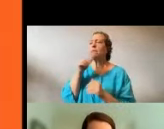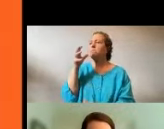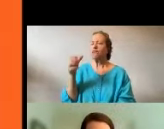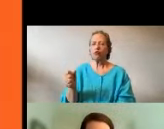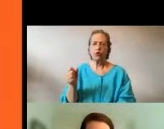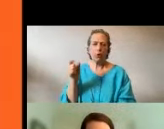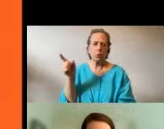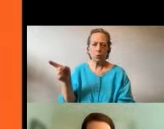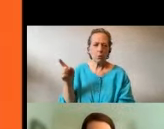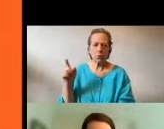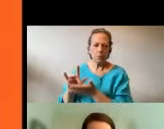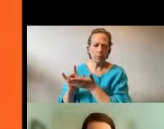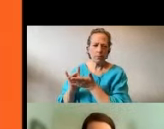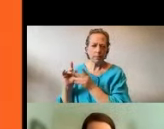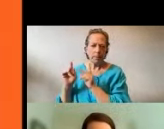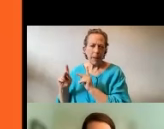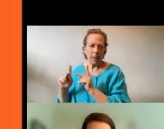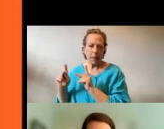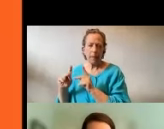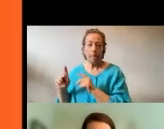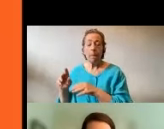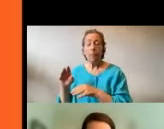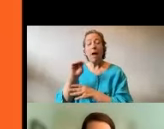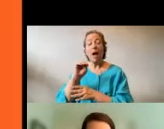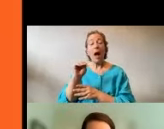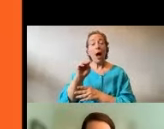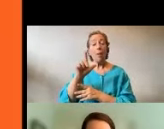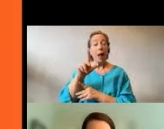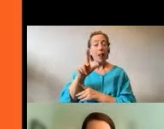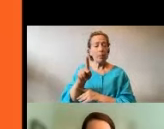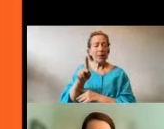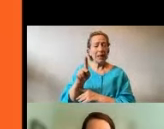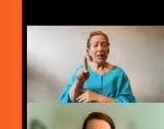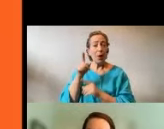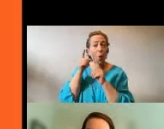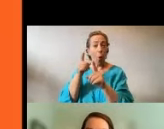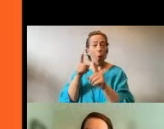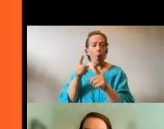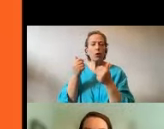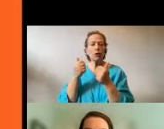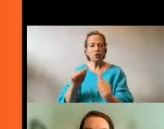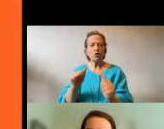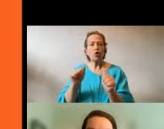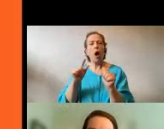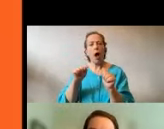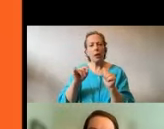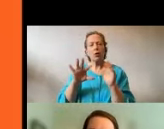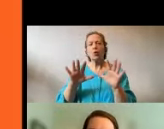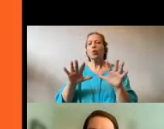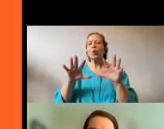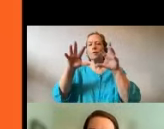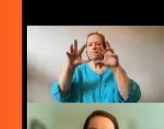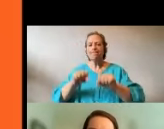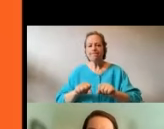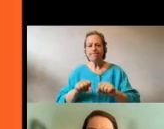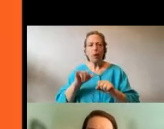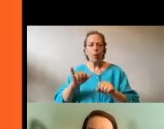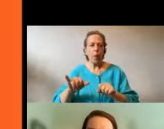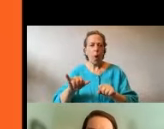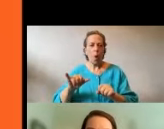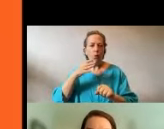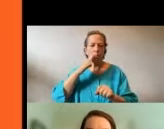providers. That part of the role of MLP is really breaking down some of those walls to rebuild trust with the community. But we